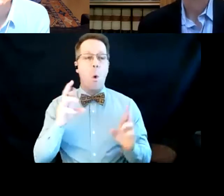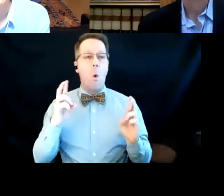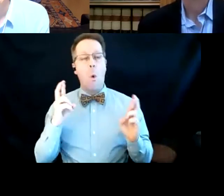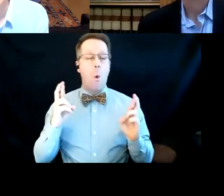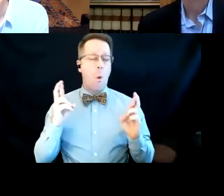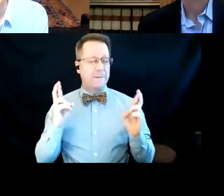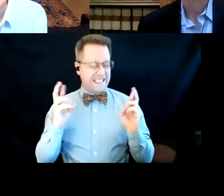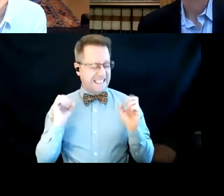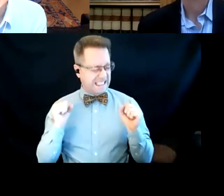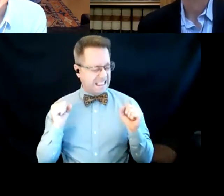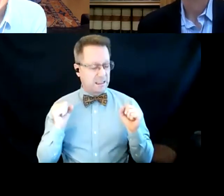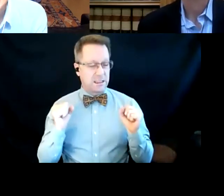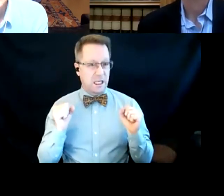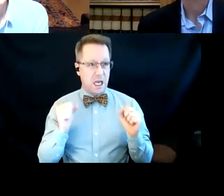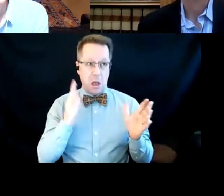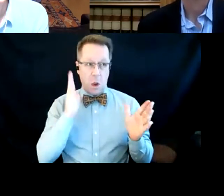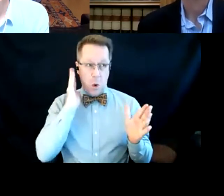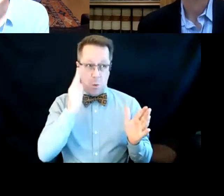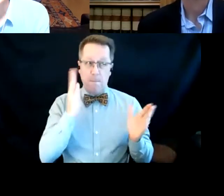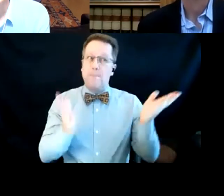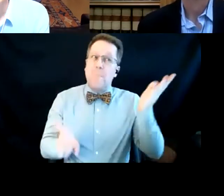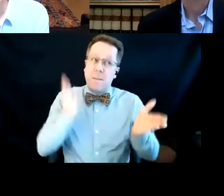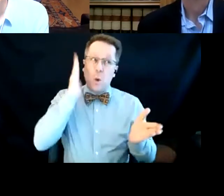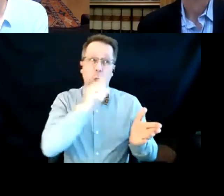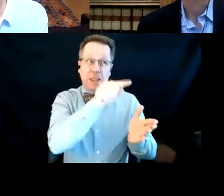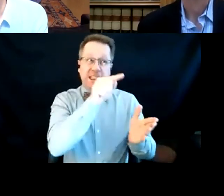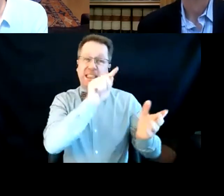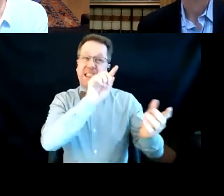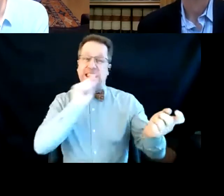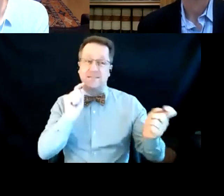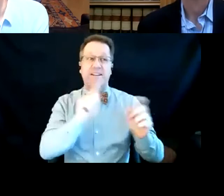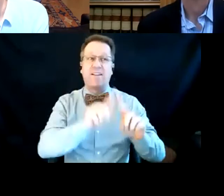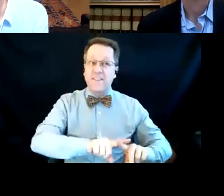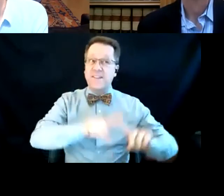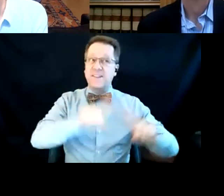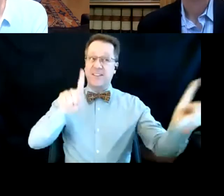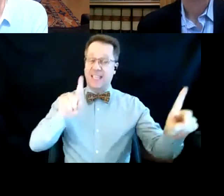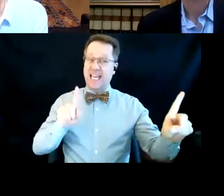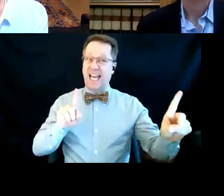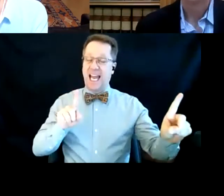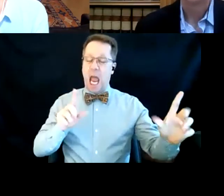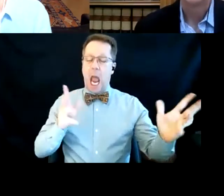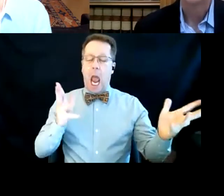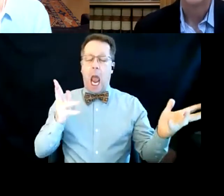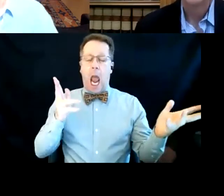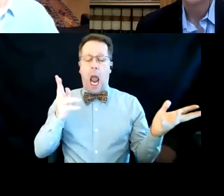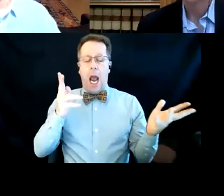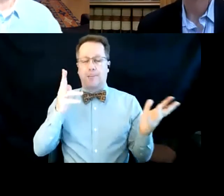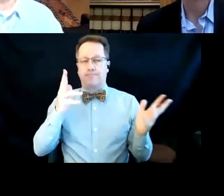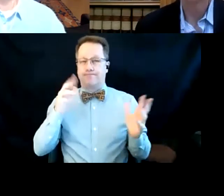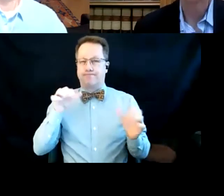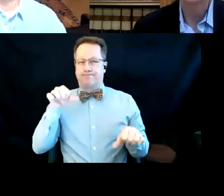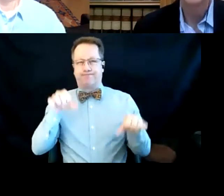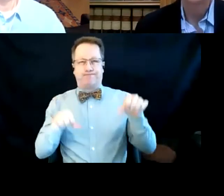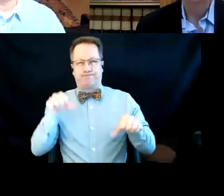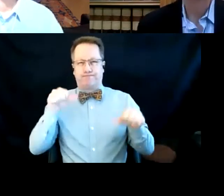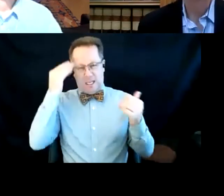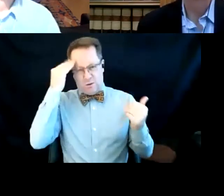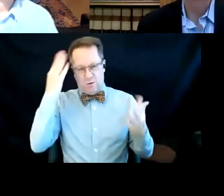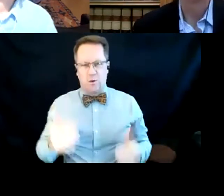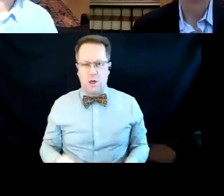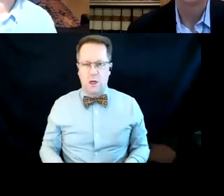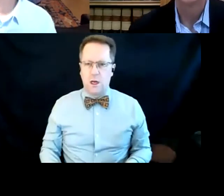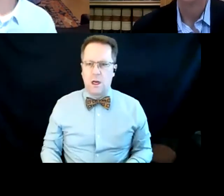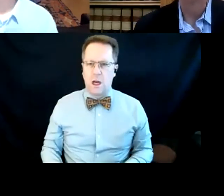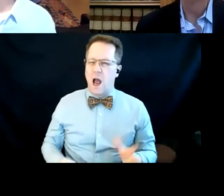somebody different from who we think, too early to know for me. David, what do you think? I agree with that. I think,